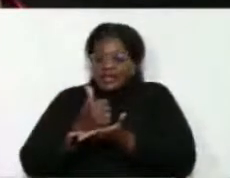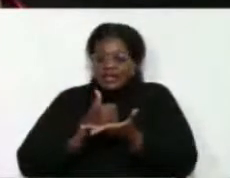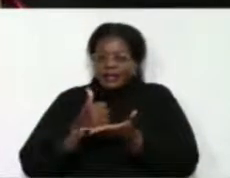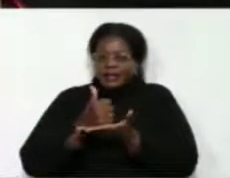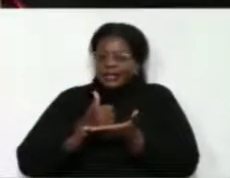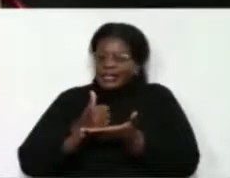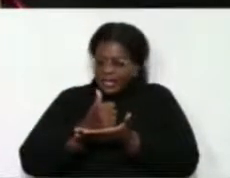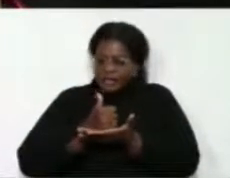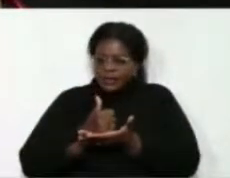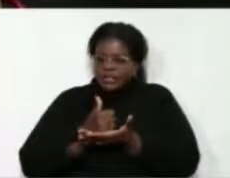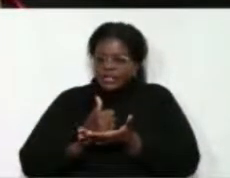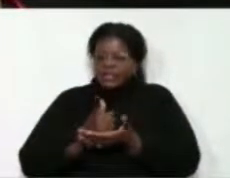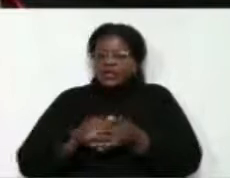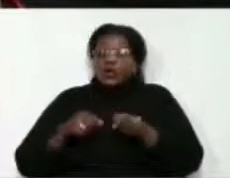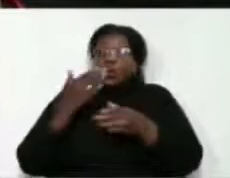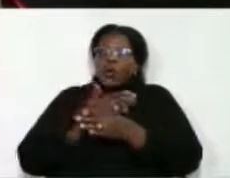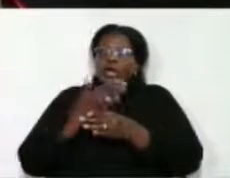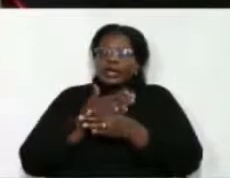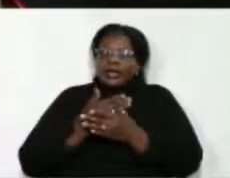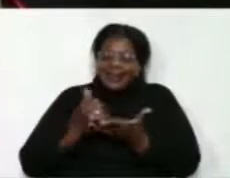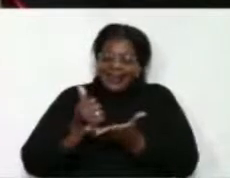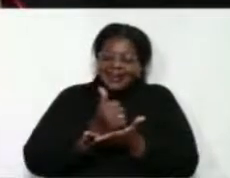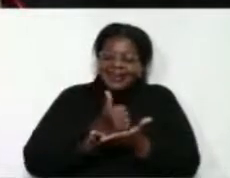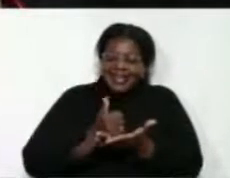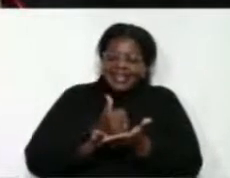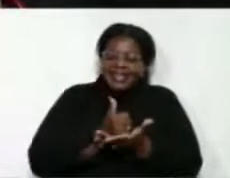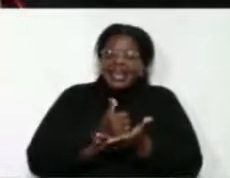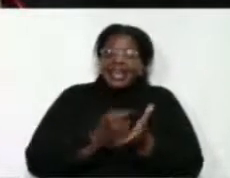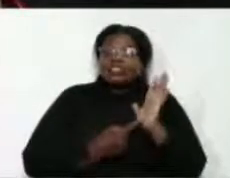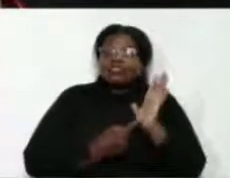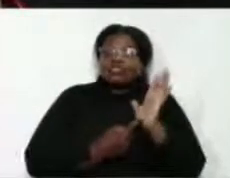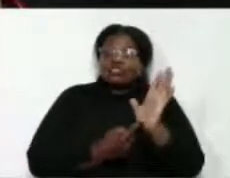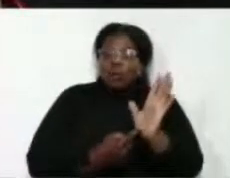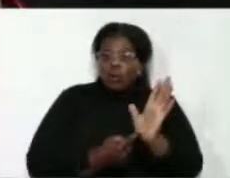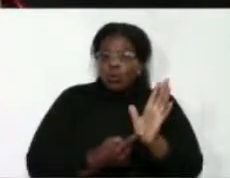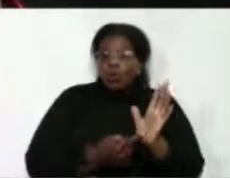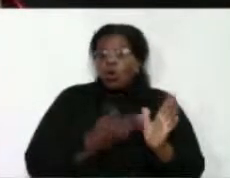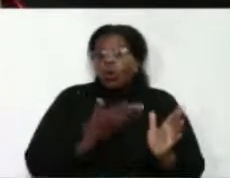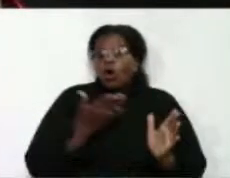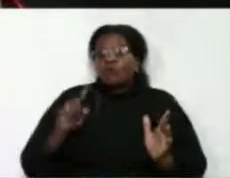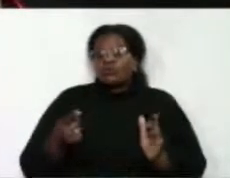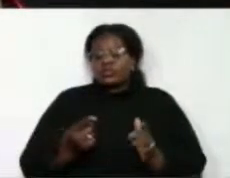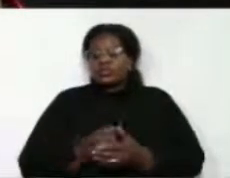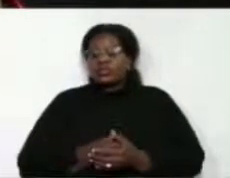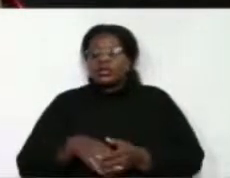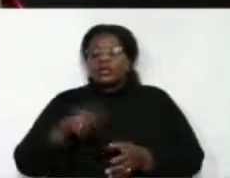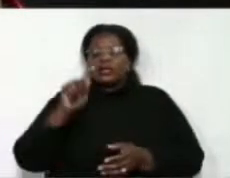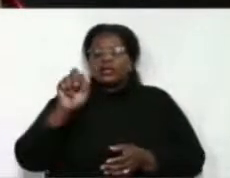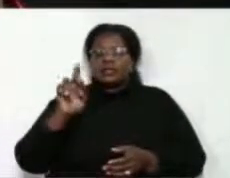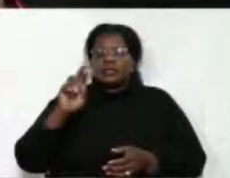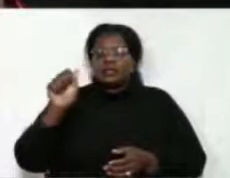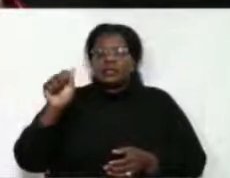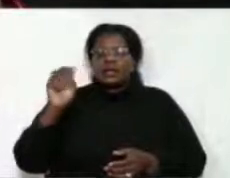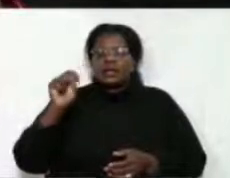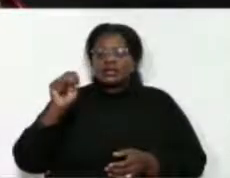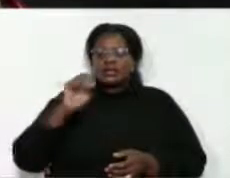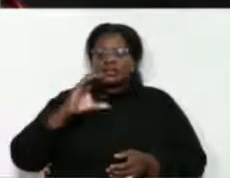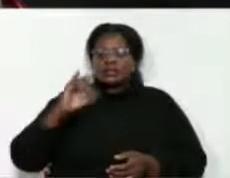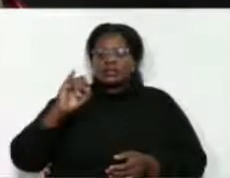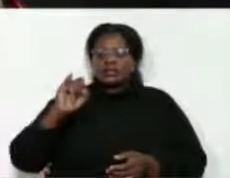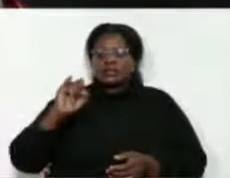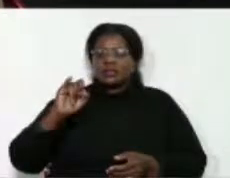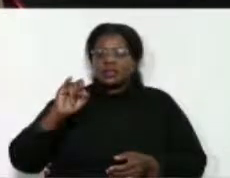is also important in partnership. Do you have something to add on that? Yeah, I think it's somewhere between. Where is it? It's